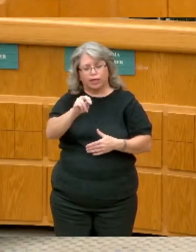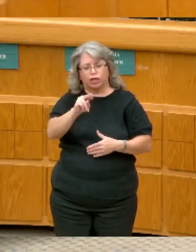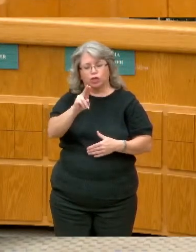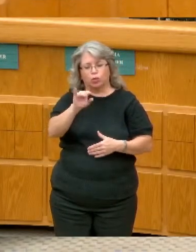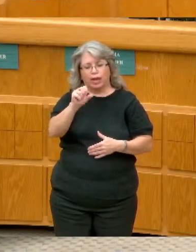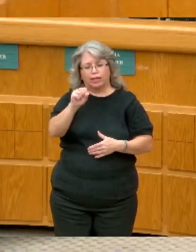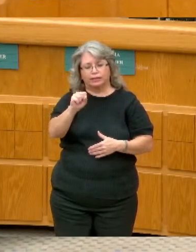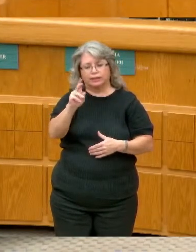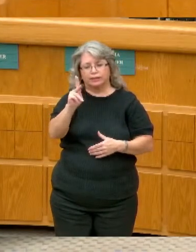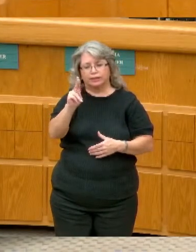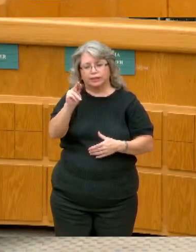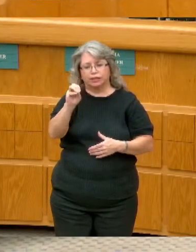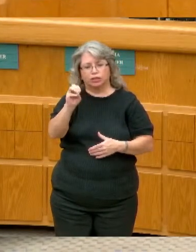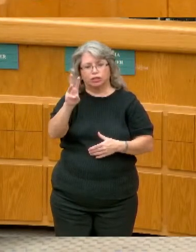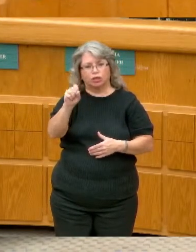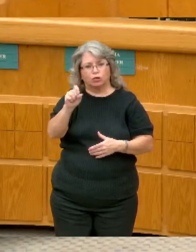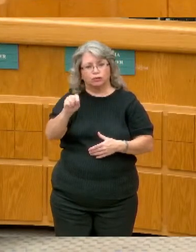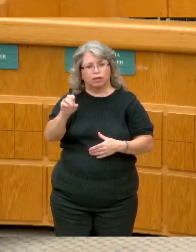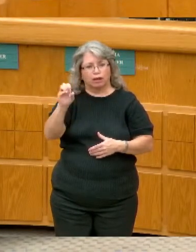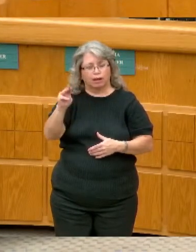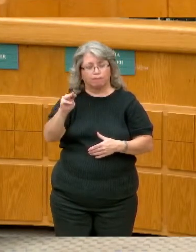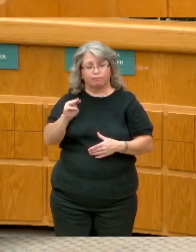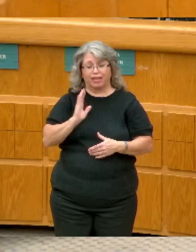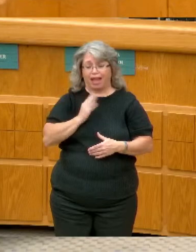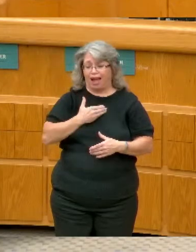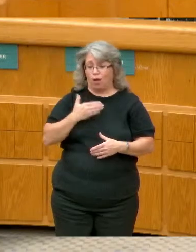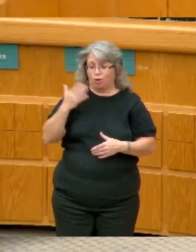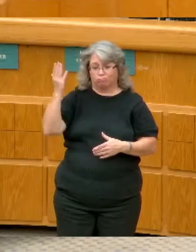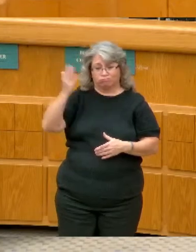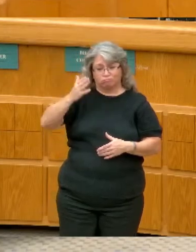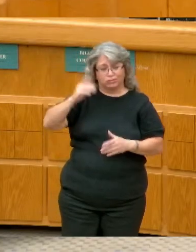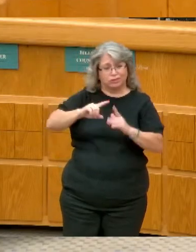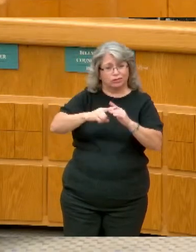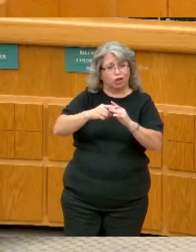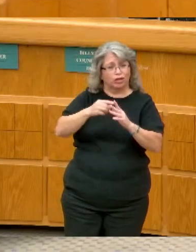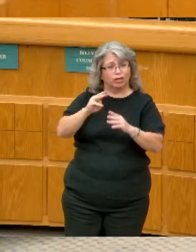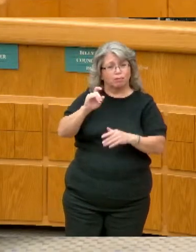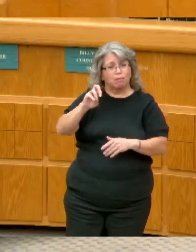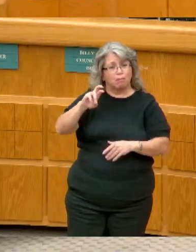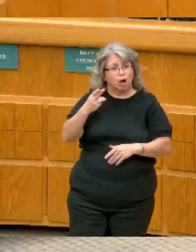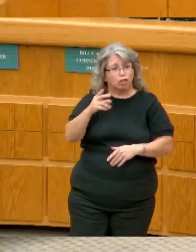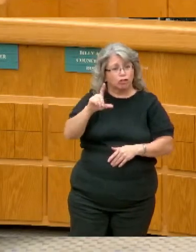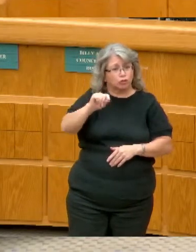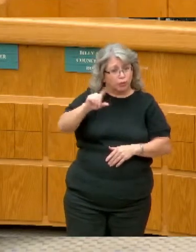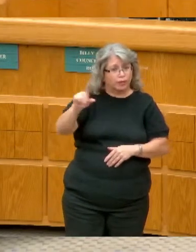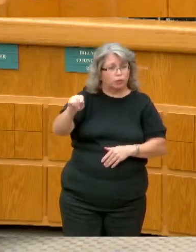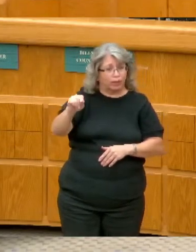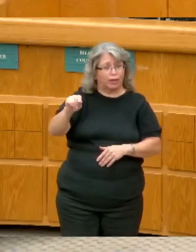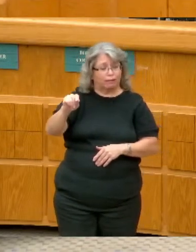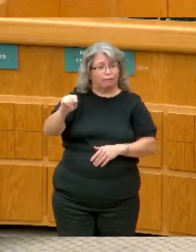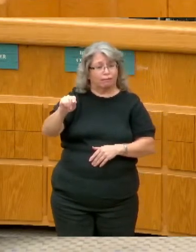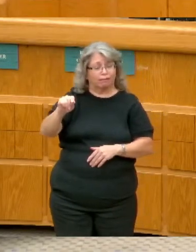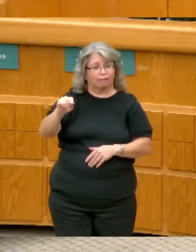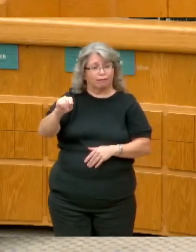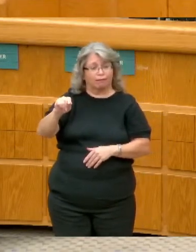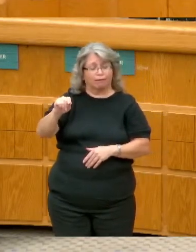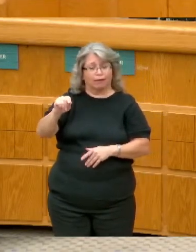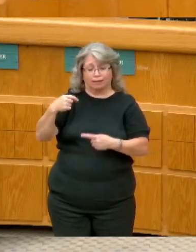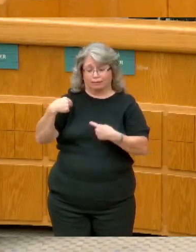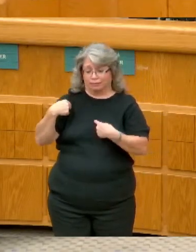nuecesknows.com. So the briefings began in March of 2020 and respond to the COVID-19 pandemic. And since then, this is